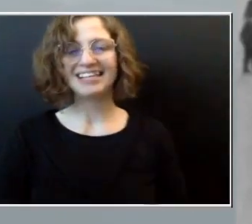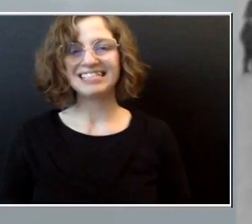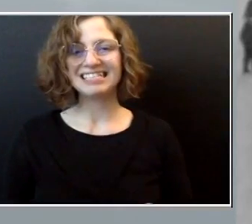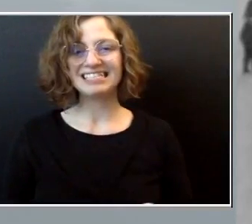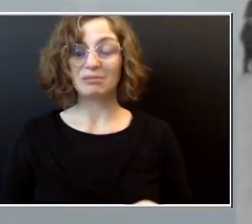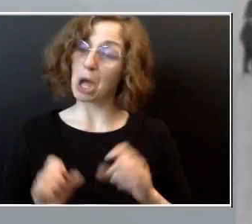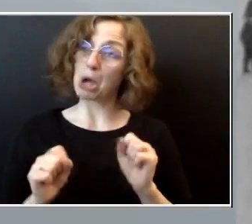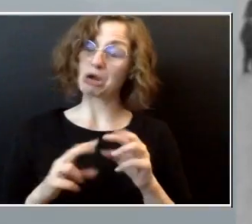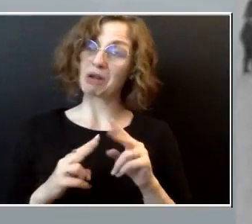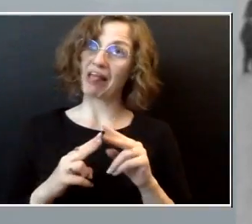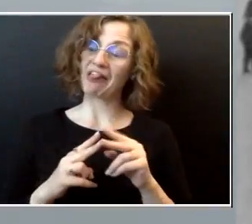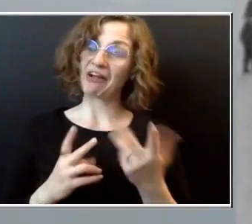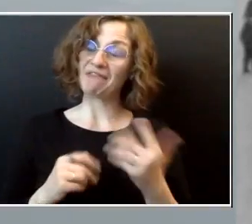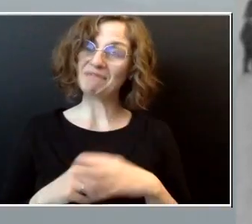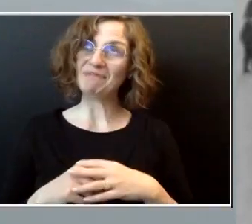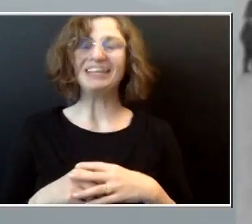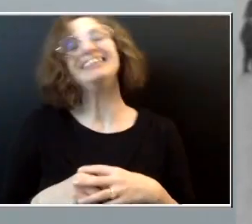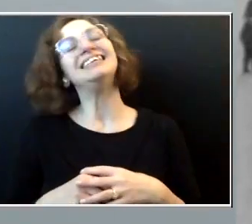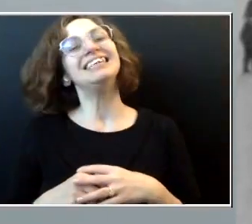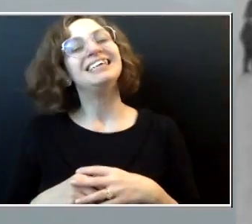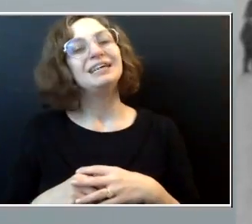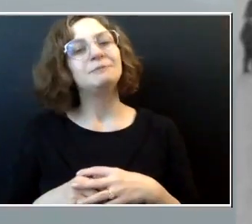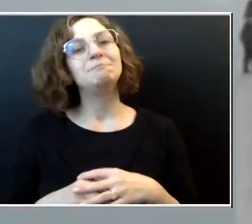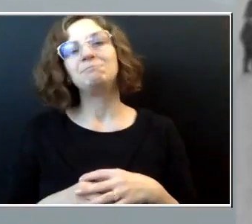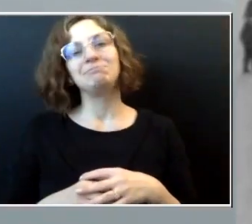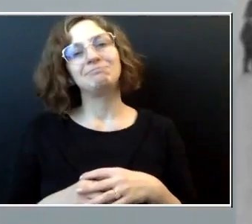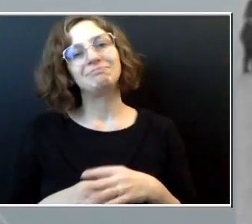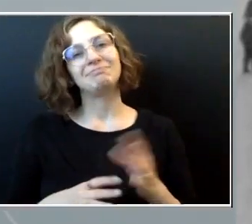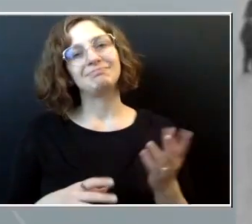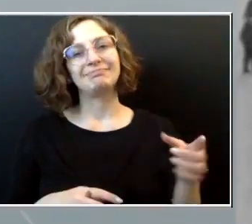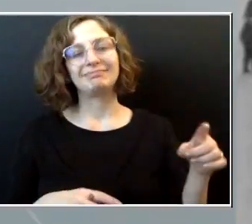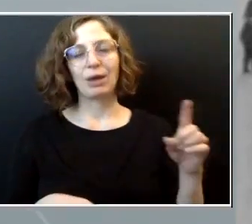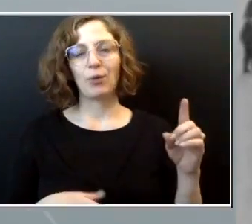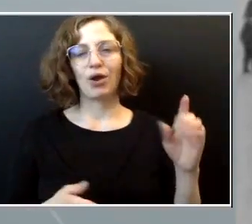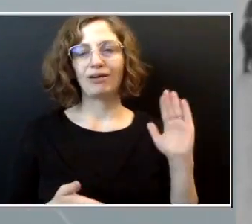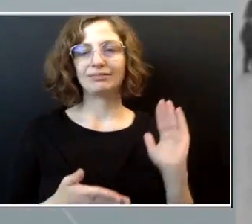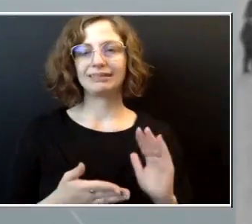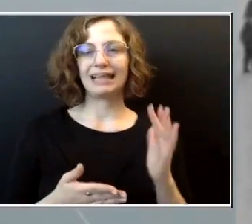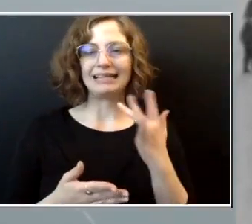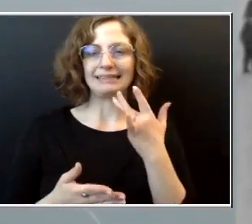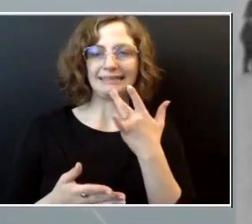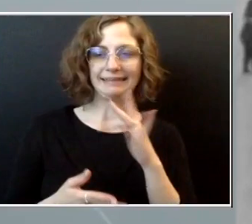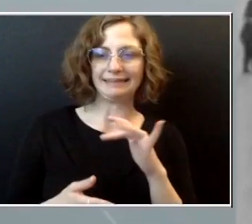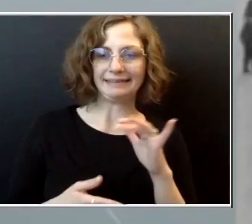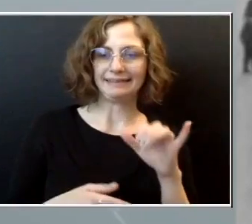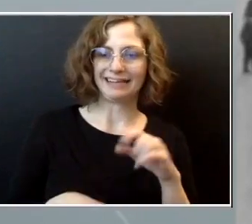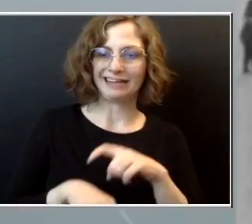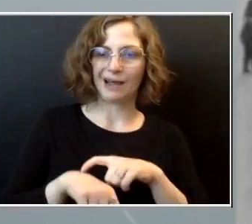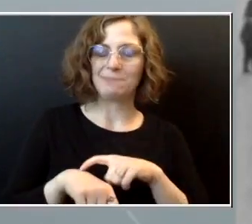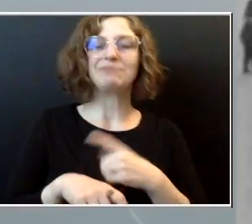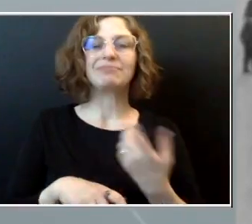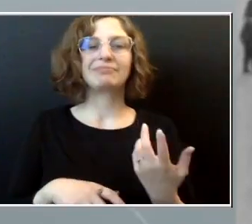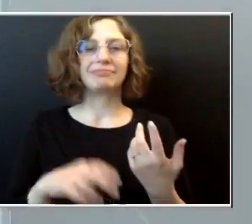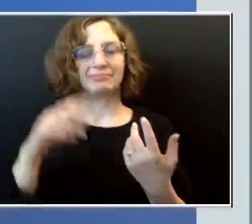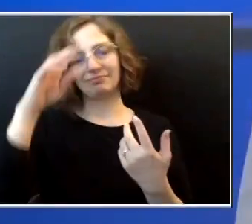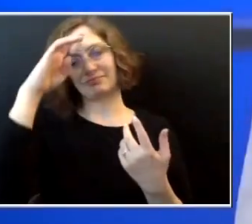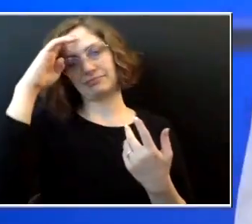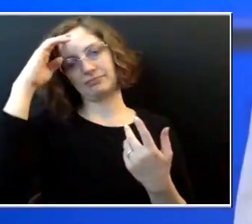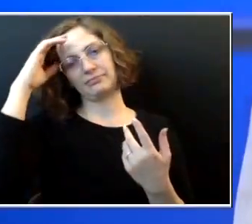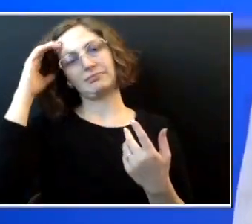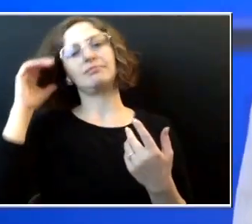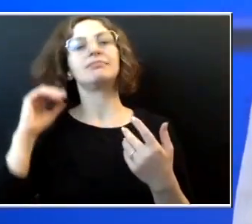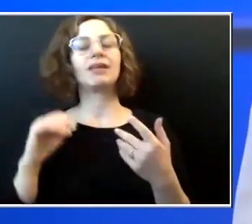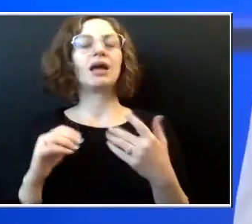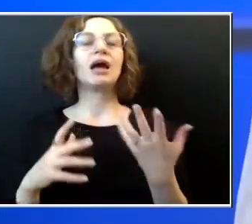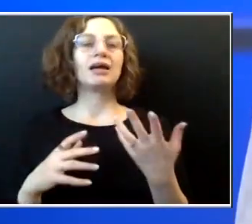1980. They weren't as fortunate then. There was a war bonds push. So the war